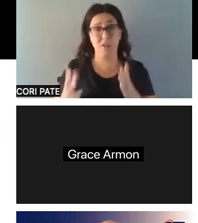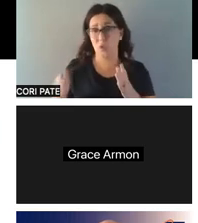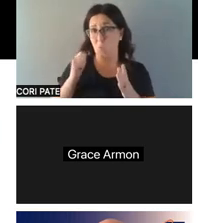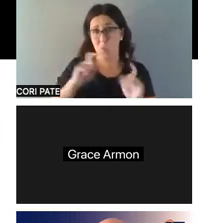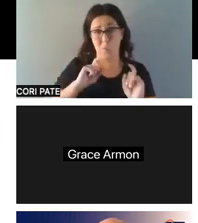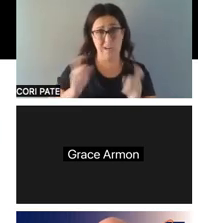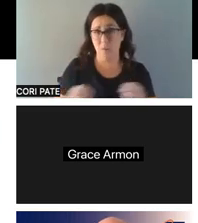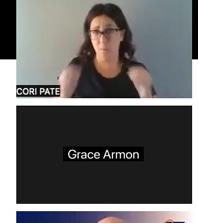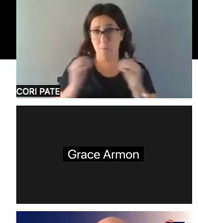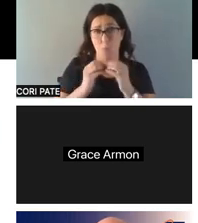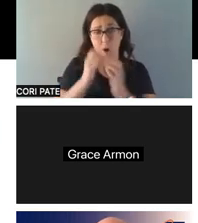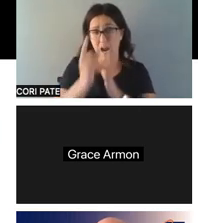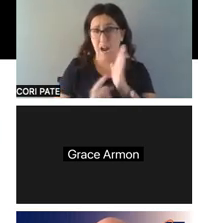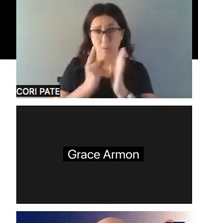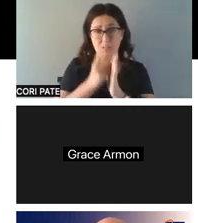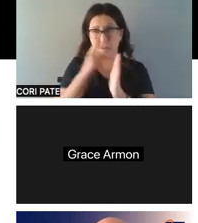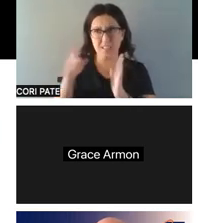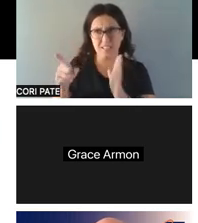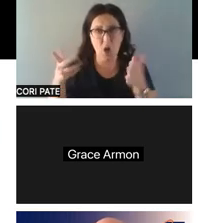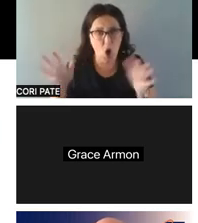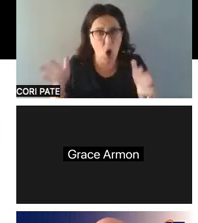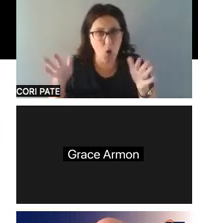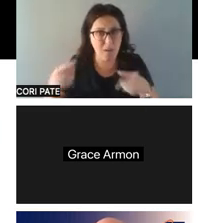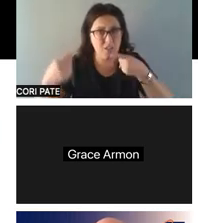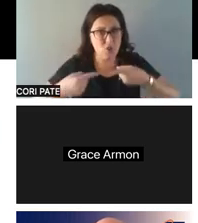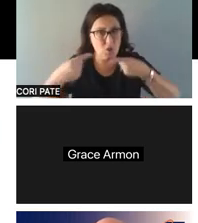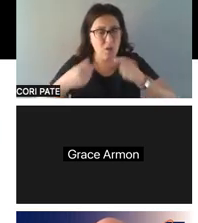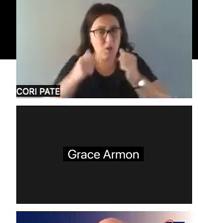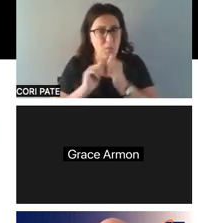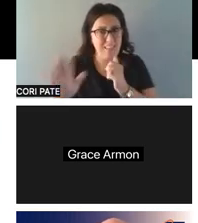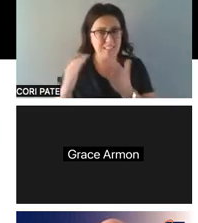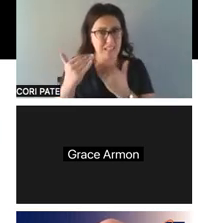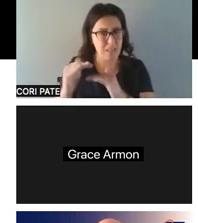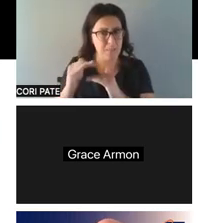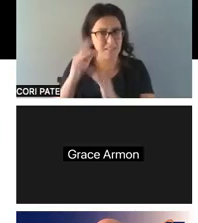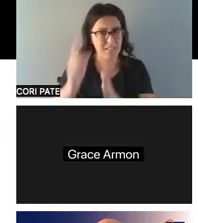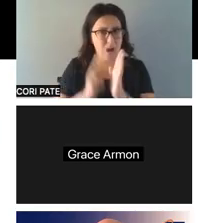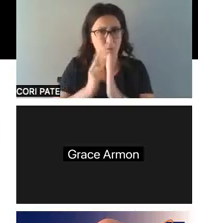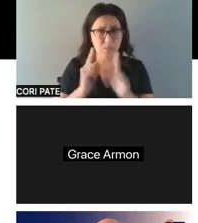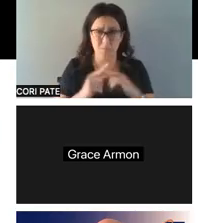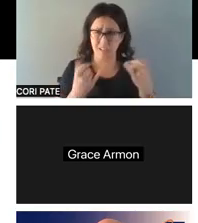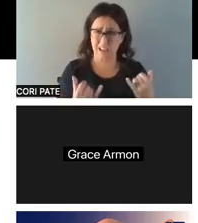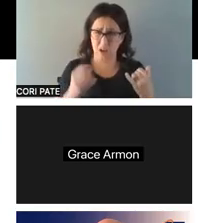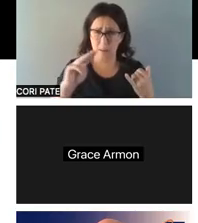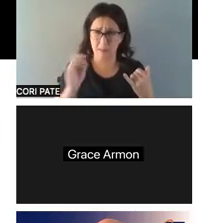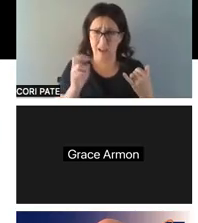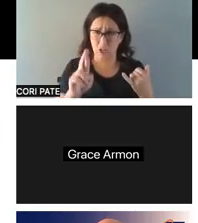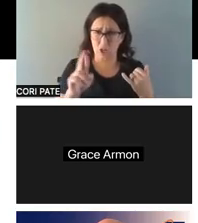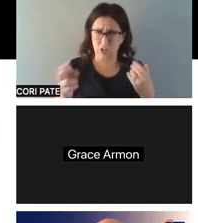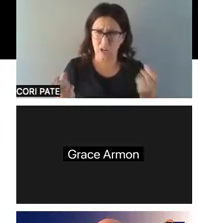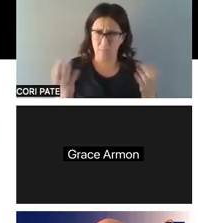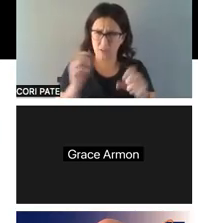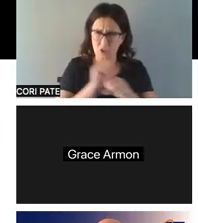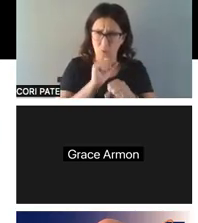hours because he was already kind of struggling with the limited hours he had. We're now at Meyer. I think he's working, what, Tara,